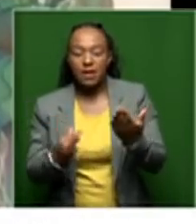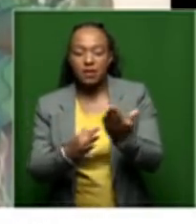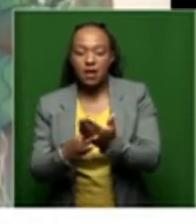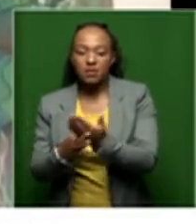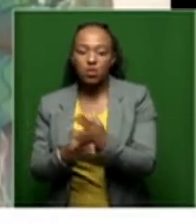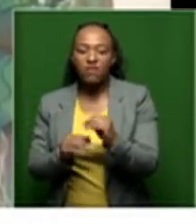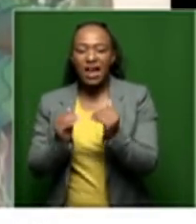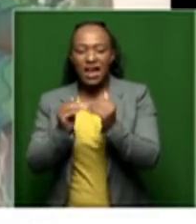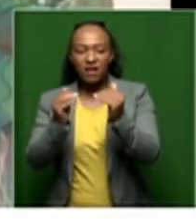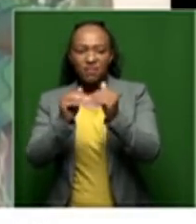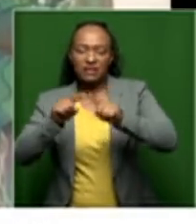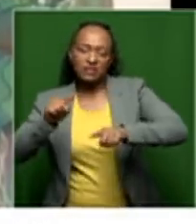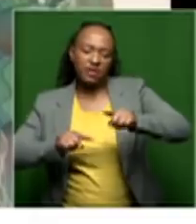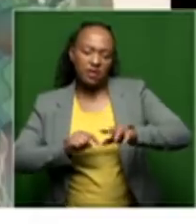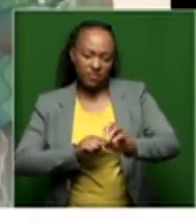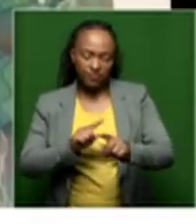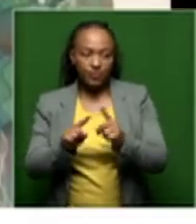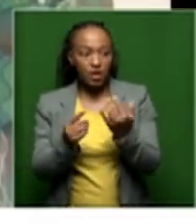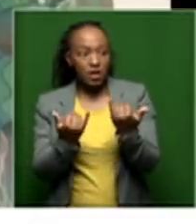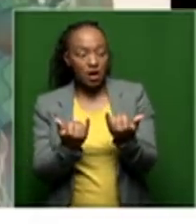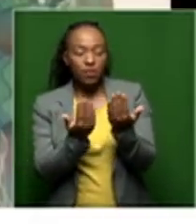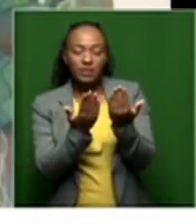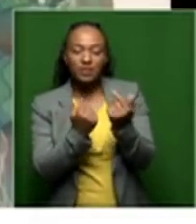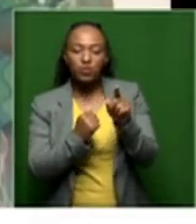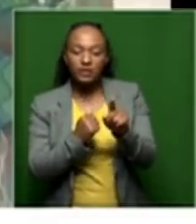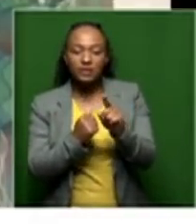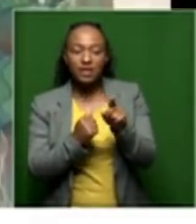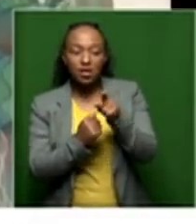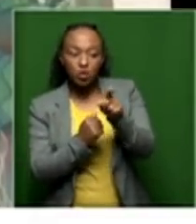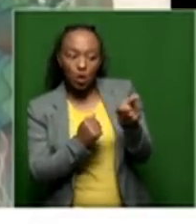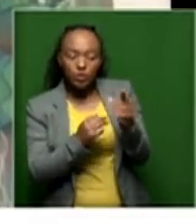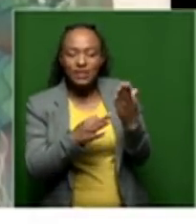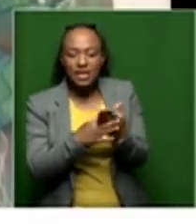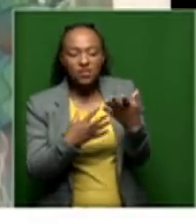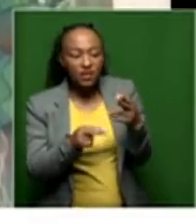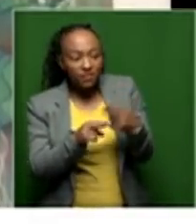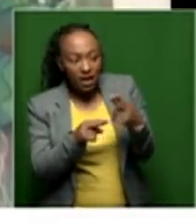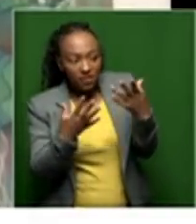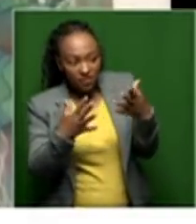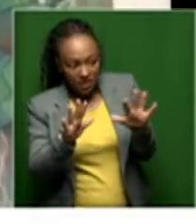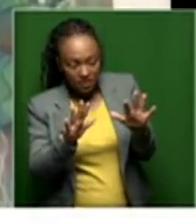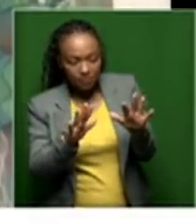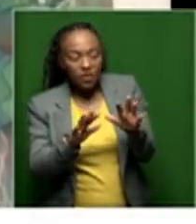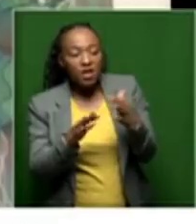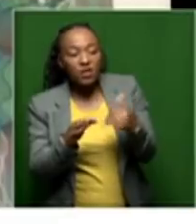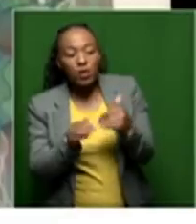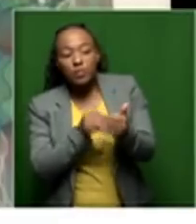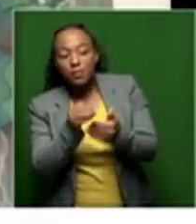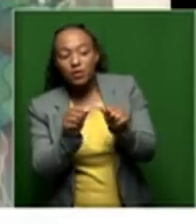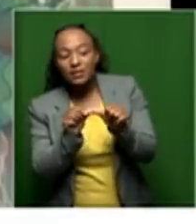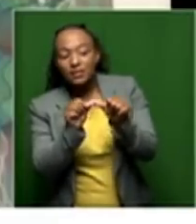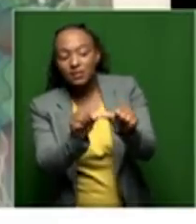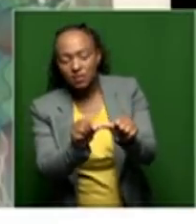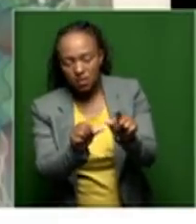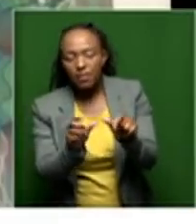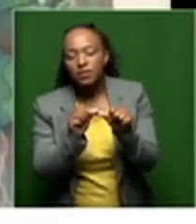different stages, and so our expectation is that the ones that have been finalized do need to be processed. Some of